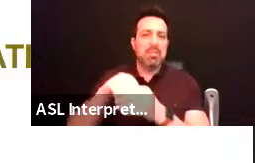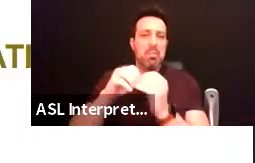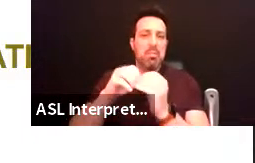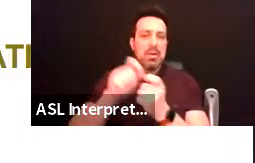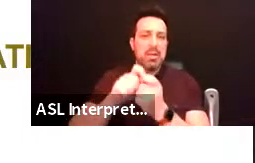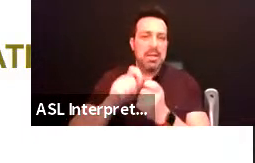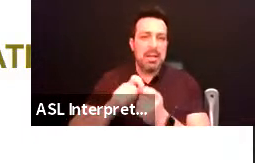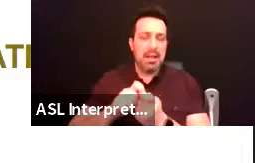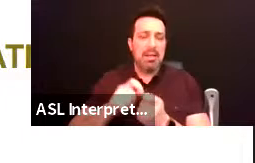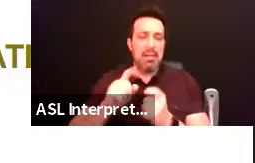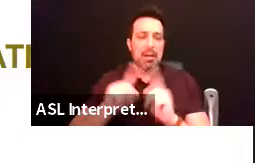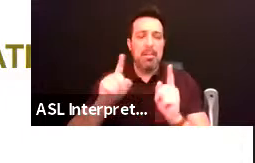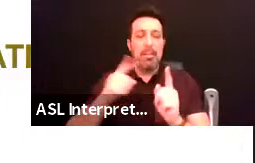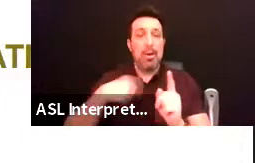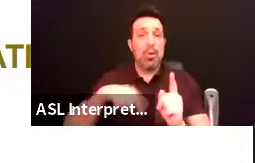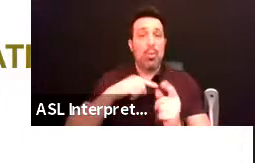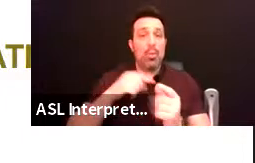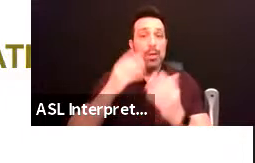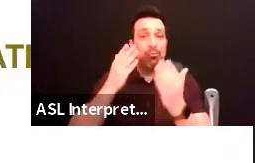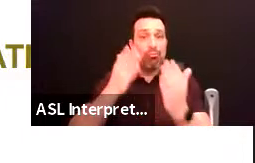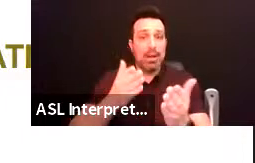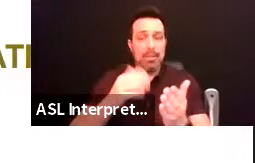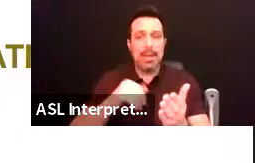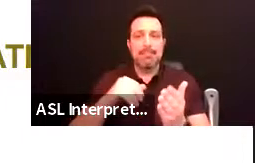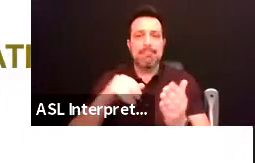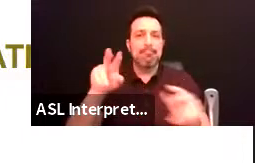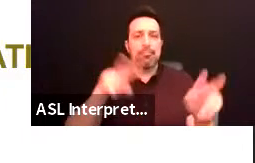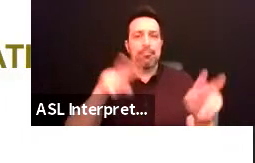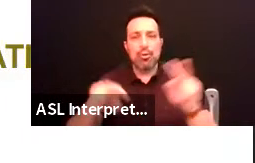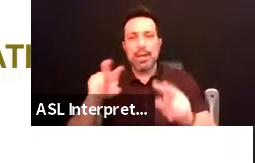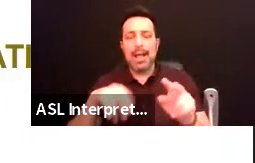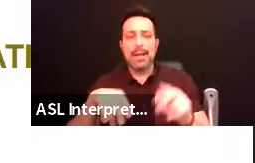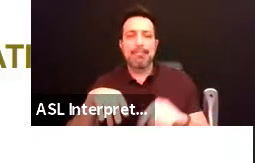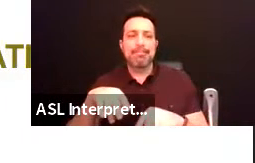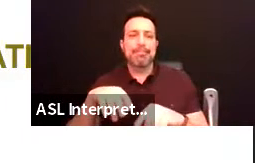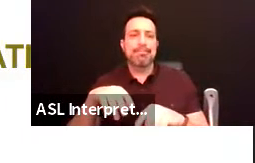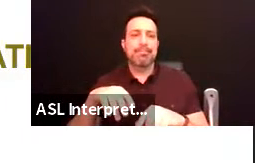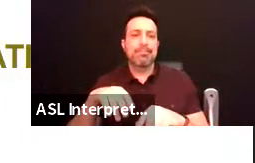detail, but we recommended looking at